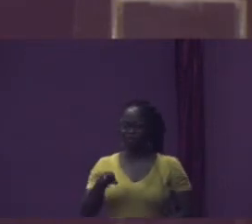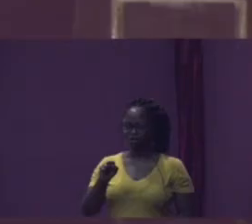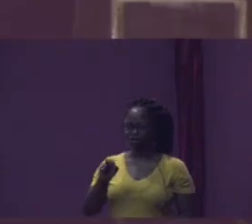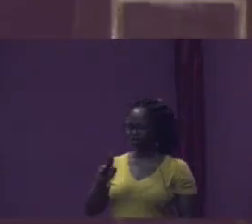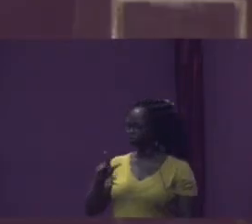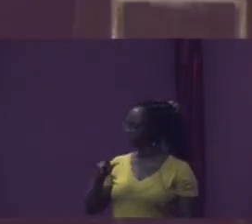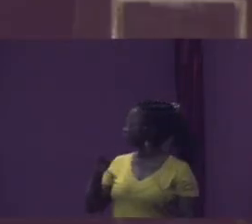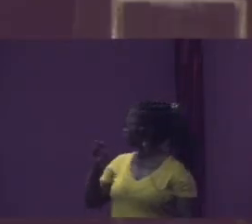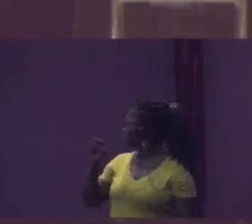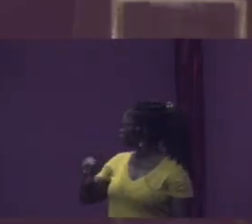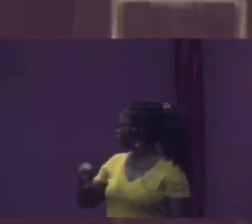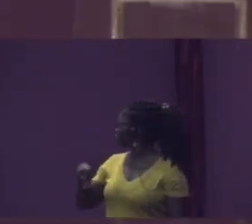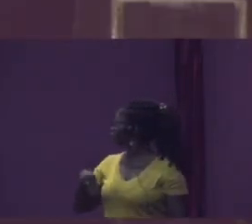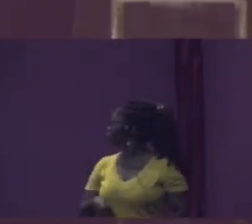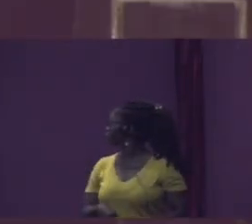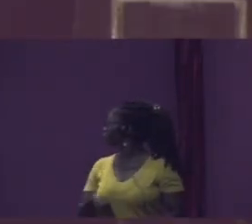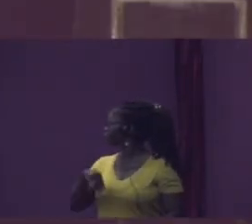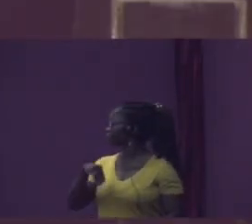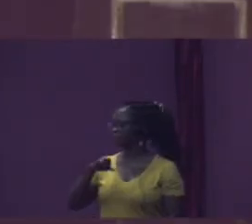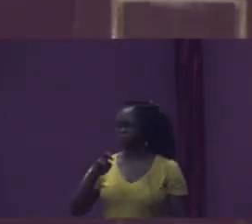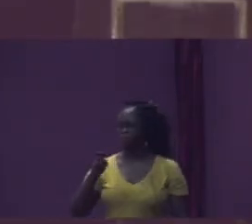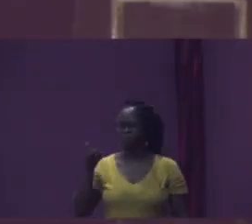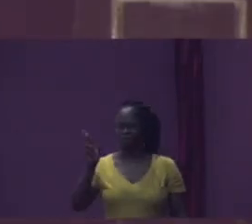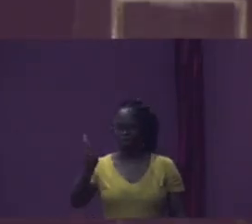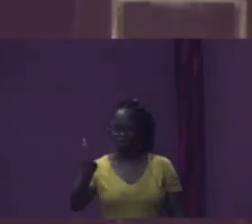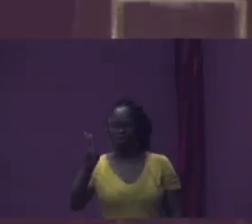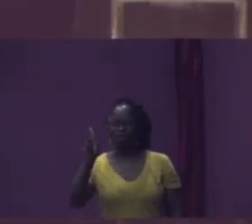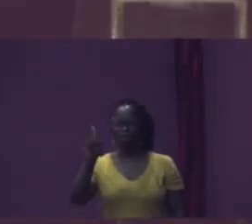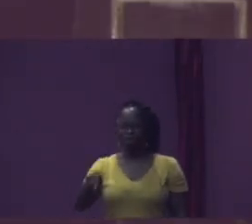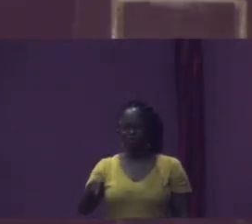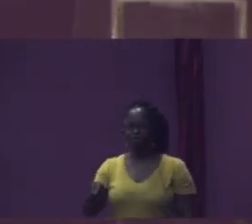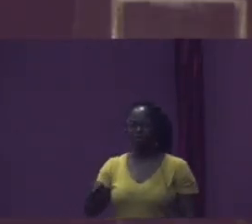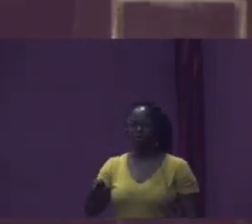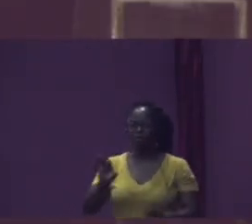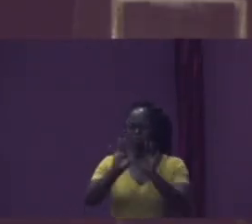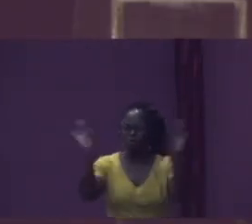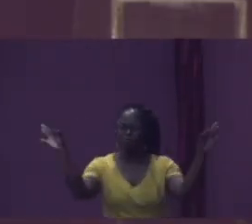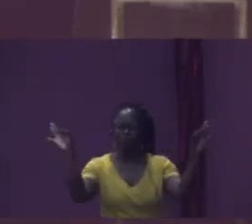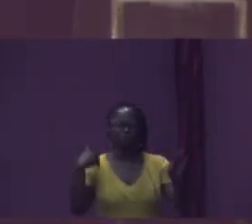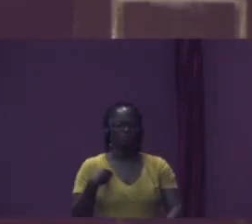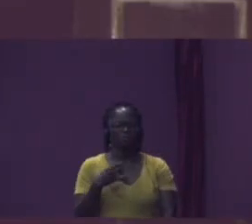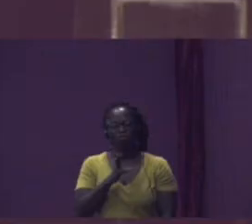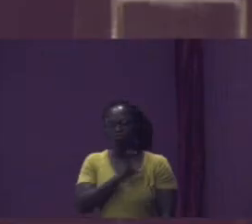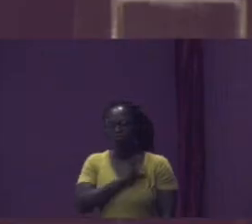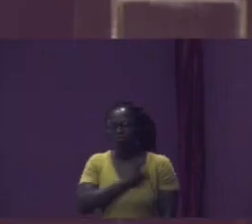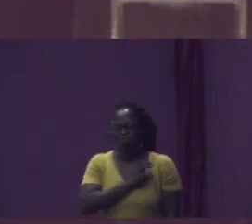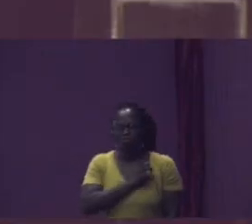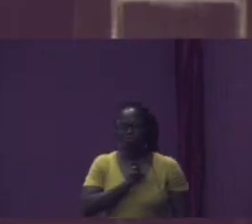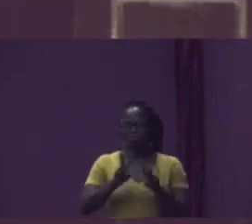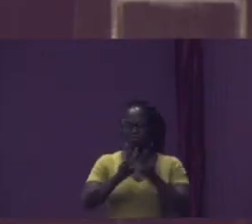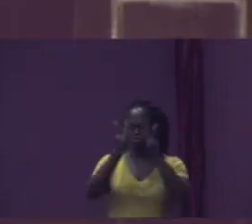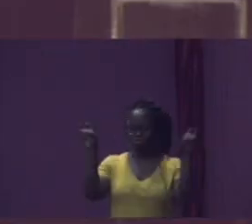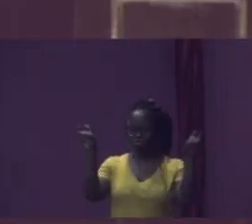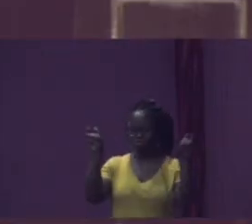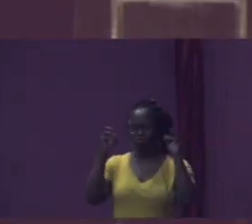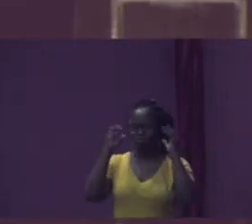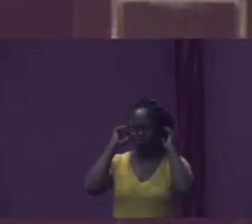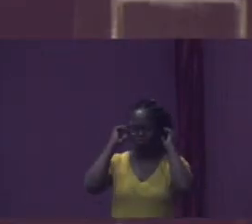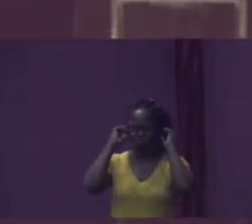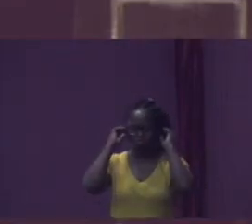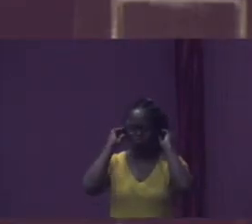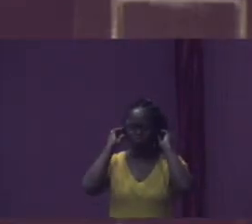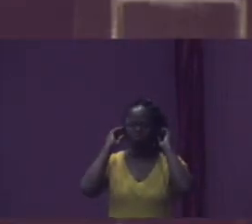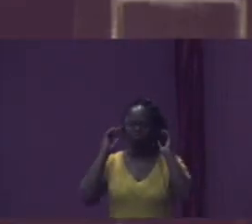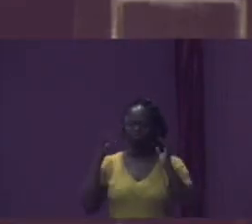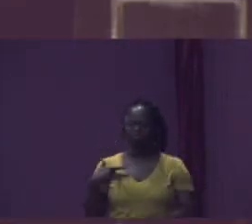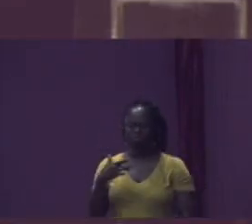of my favorite expressions related to the provision of global health care. So it's a continuum,